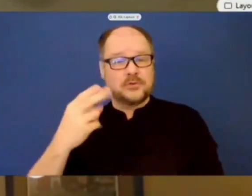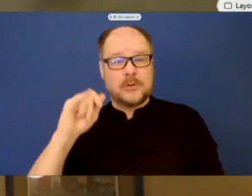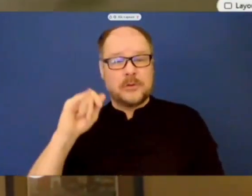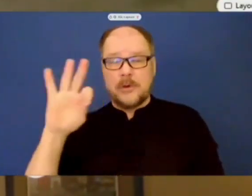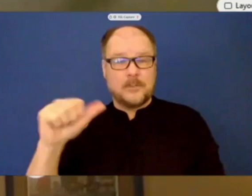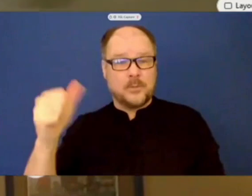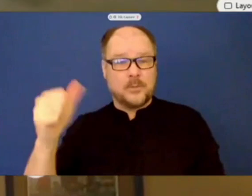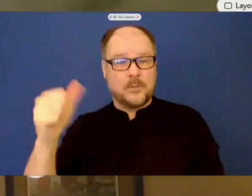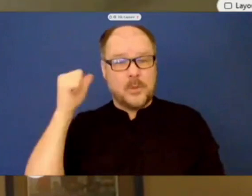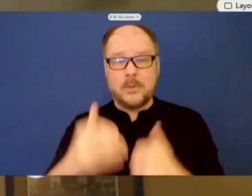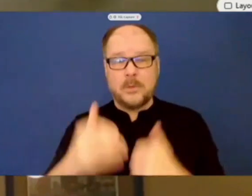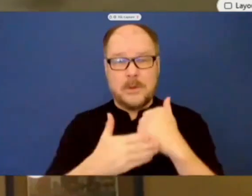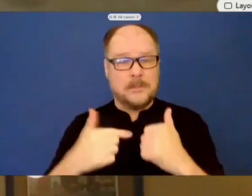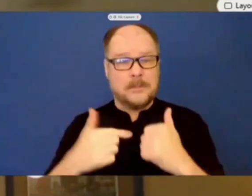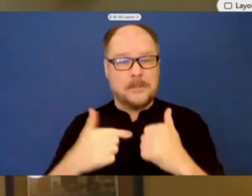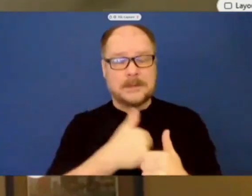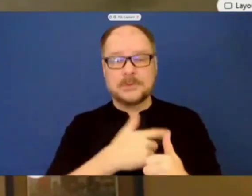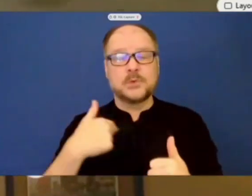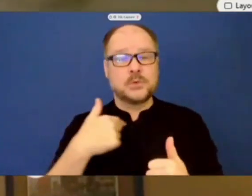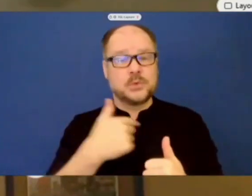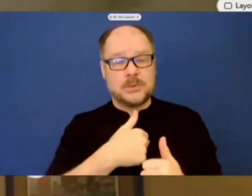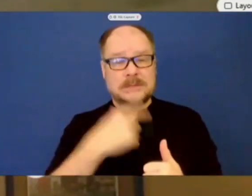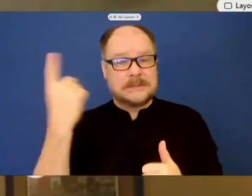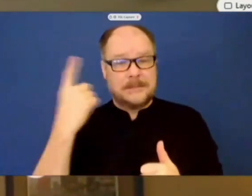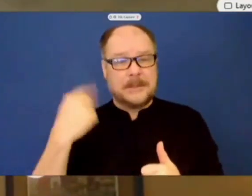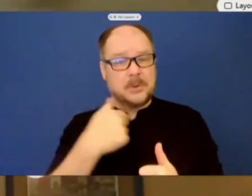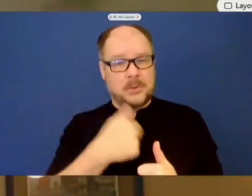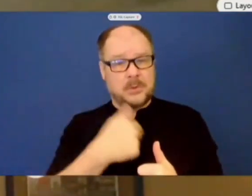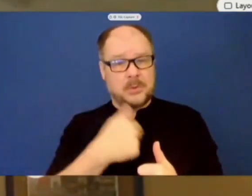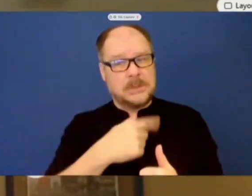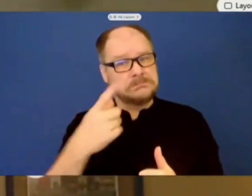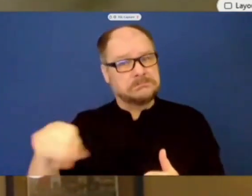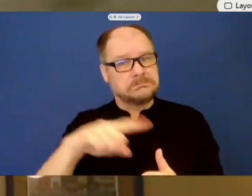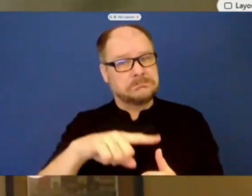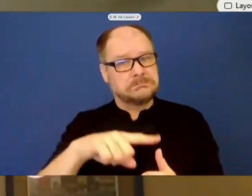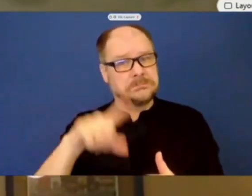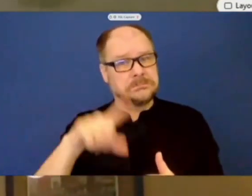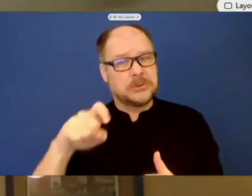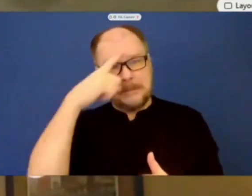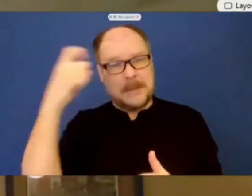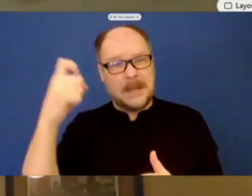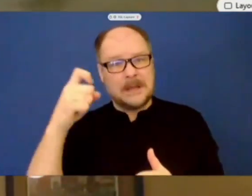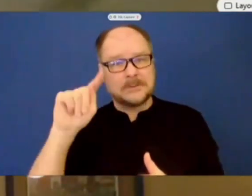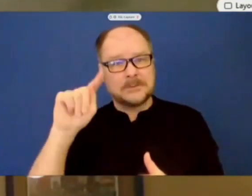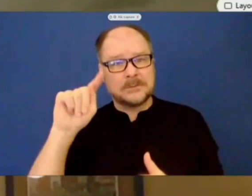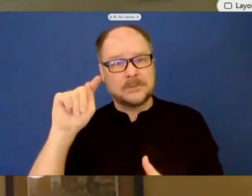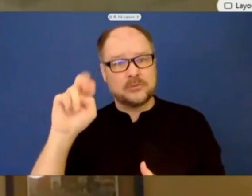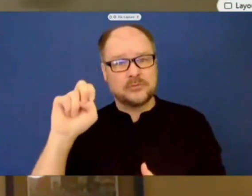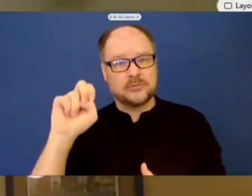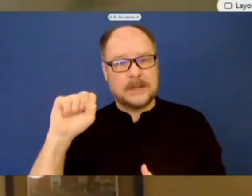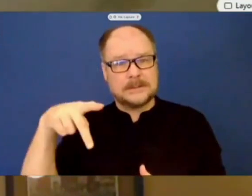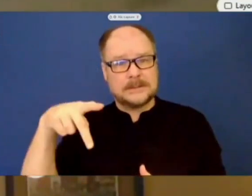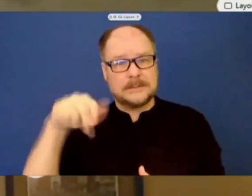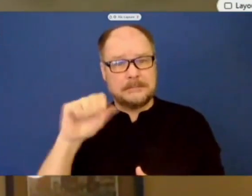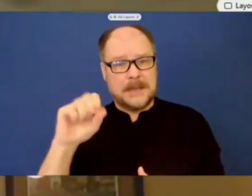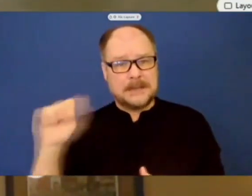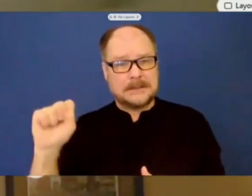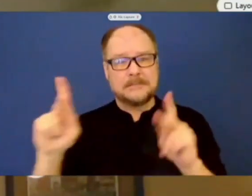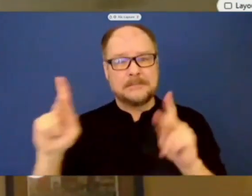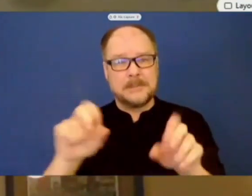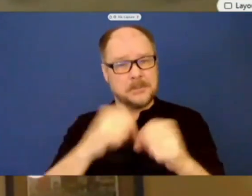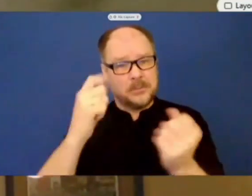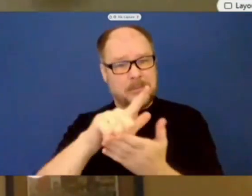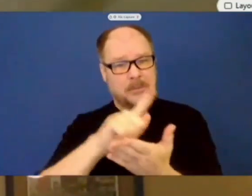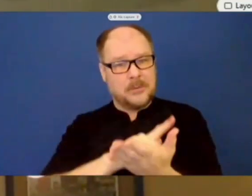this. That is, we think, something that they would need to do, particularly if there is a trespassing charge that would need to be enforced at 5 p.m.